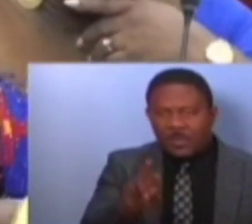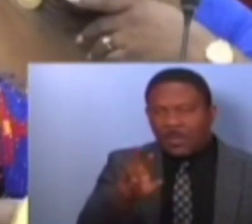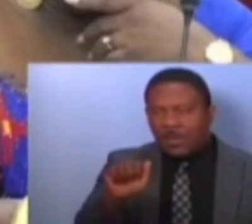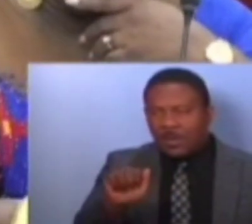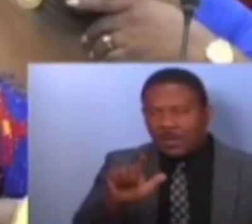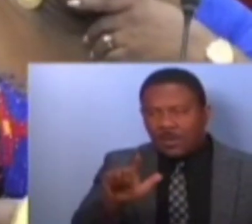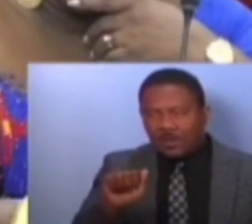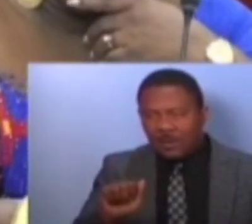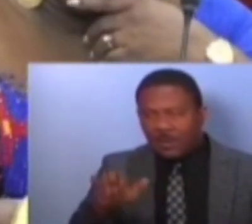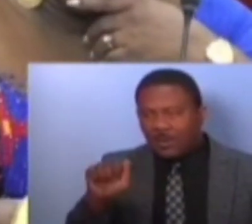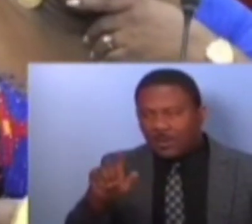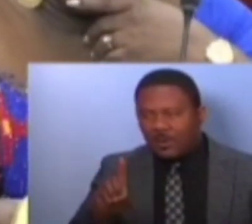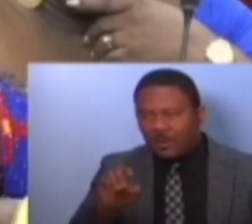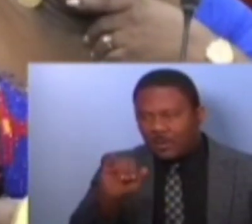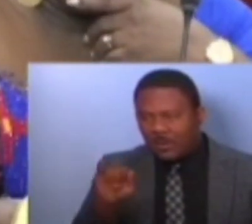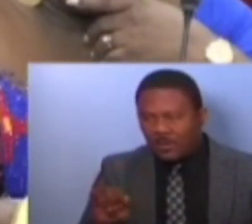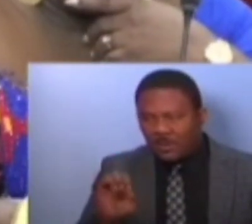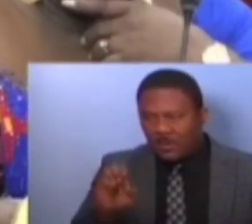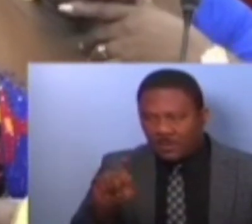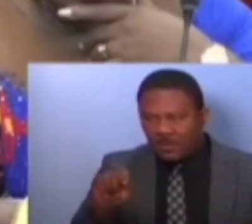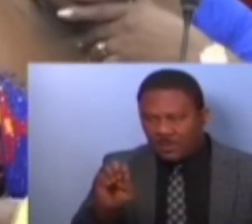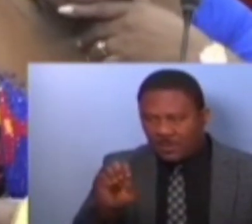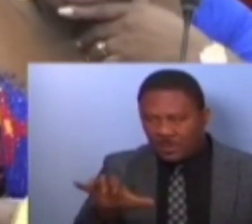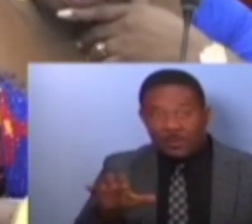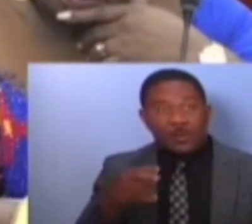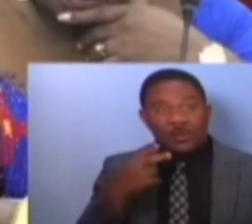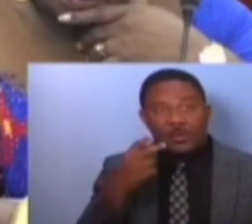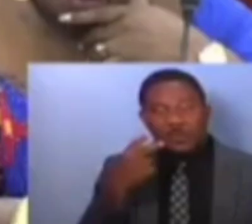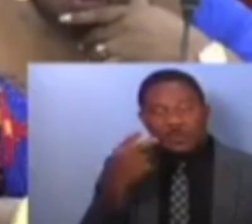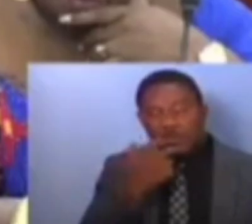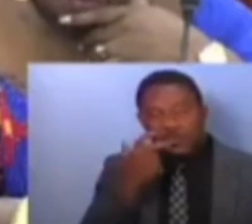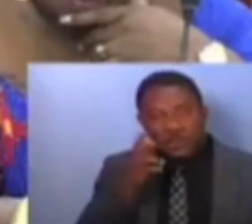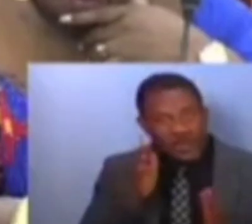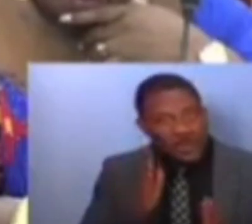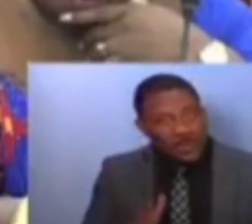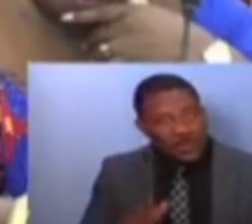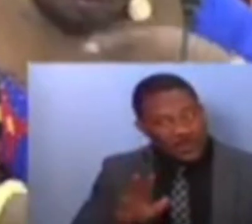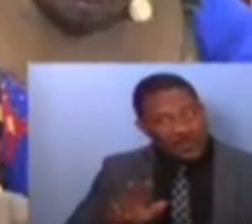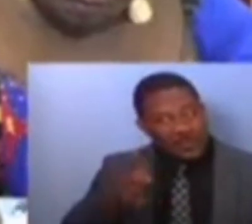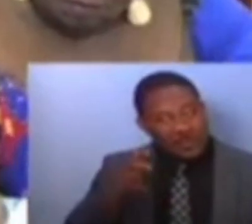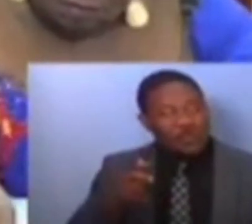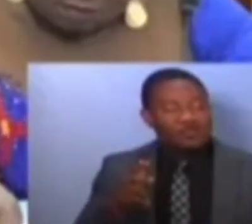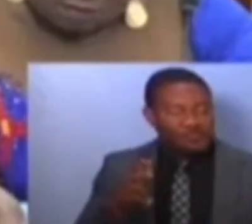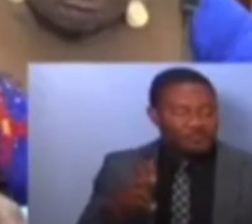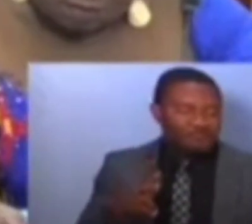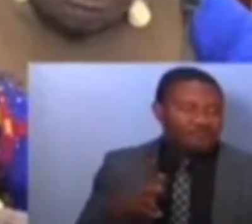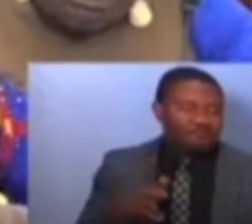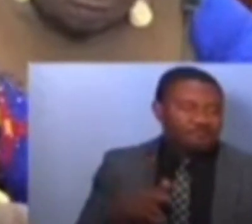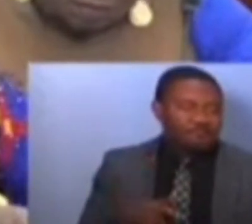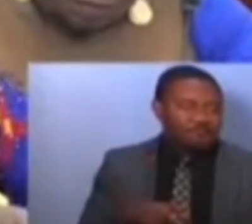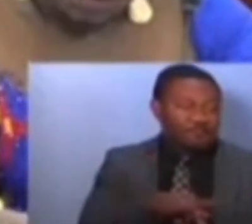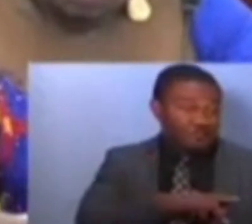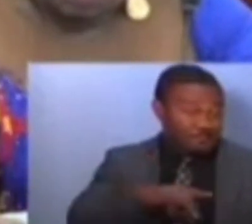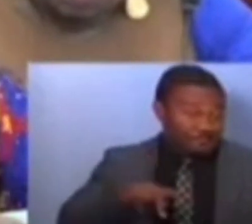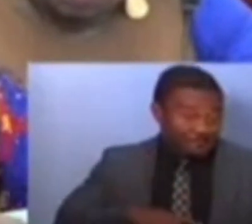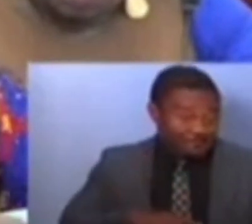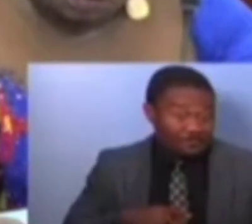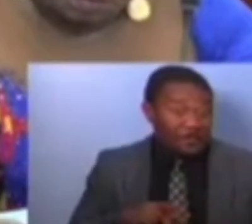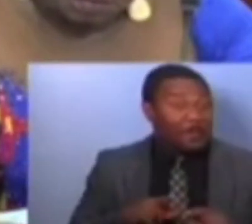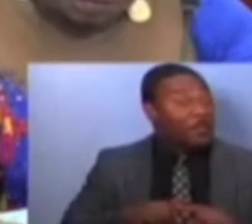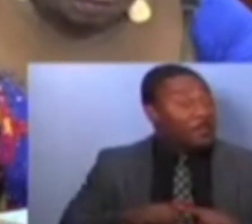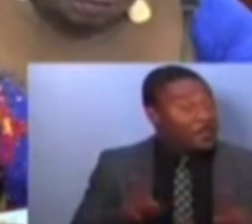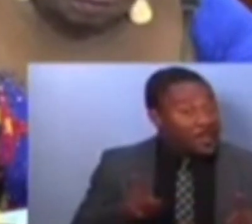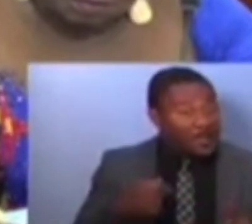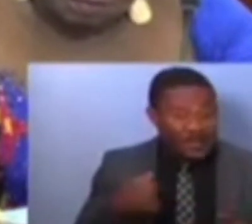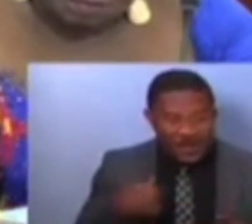Speaker of the Third Parliament of the Fourth Republic. He goes on to say, Mr. Chairman, in doing so, however,